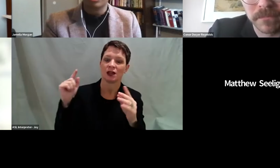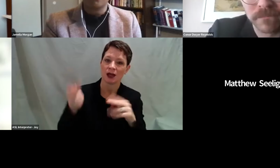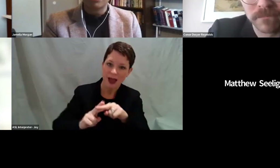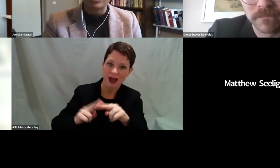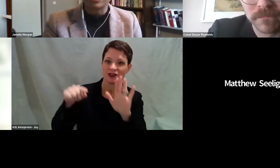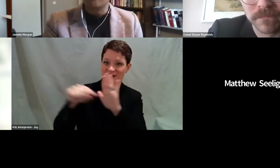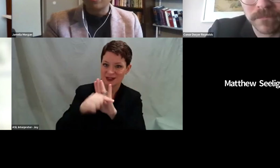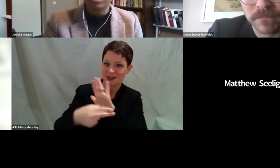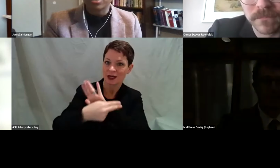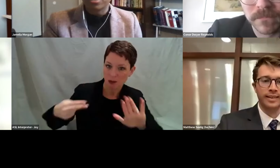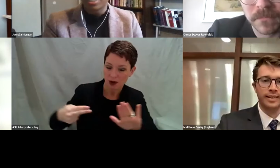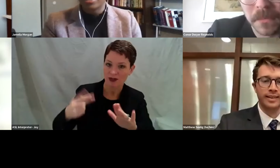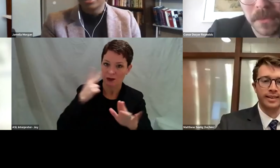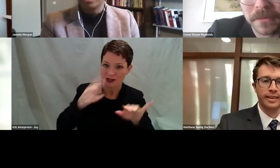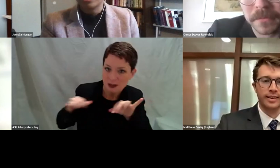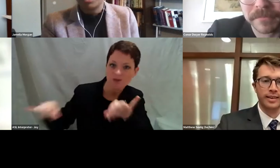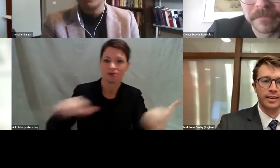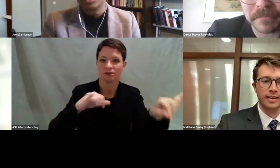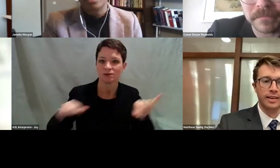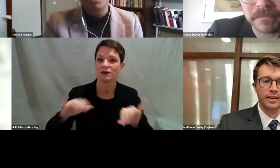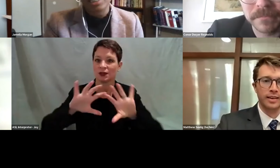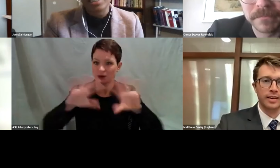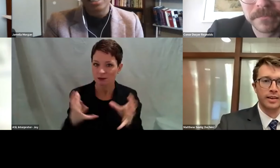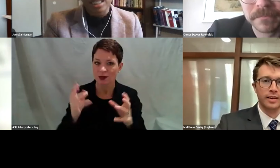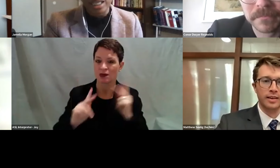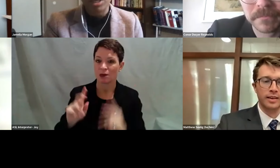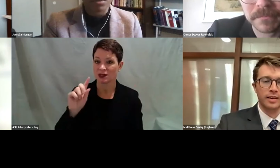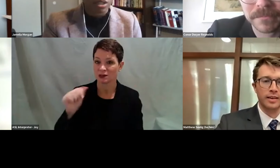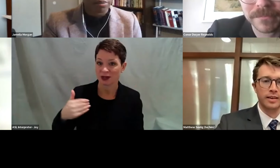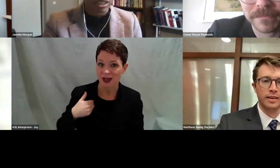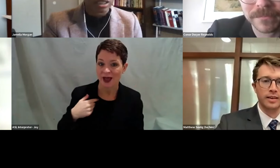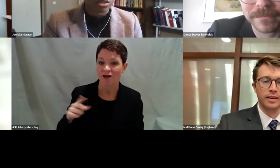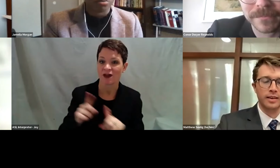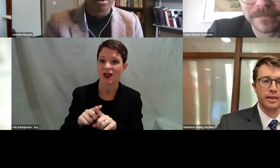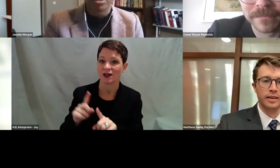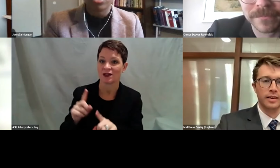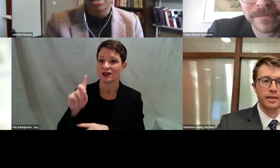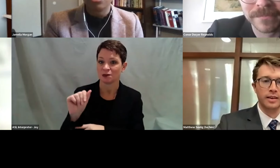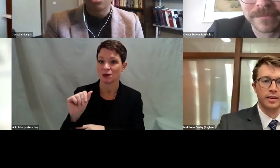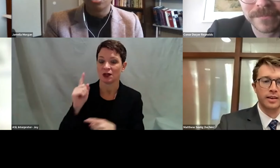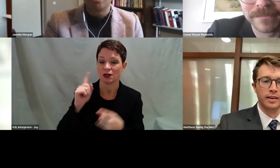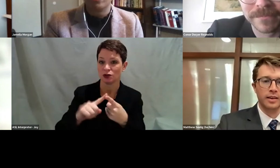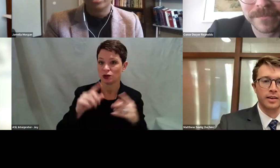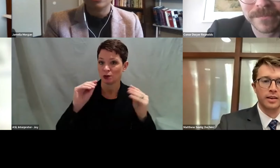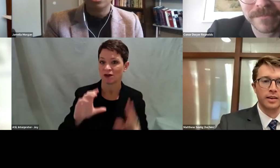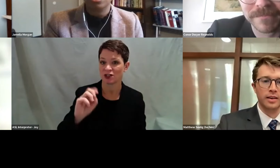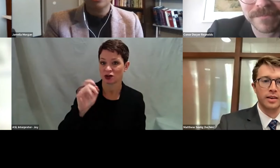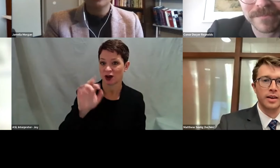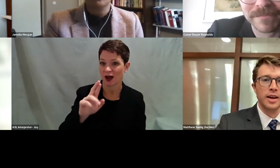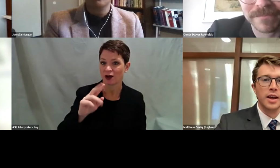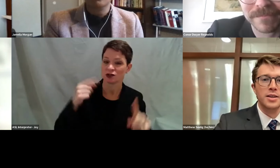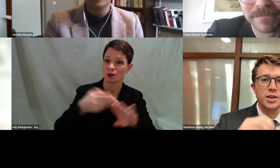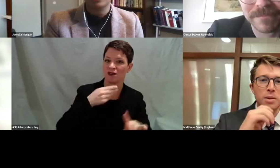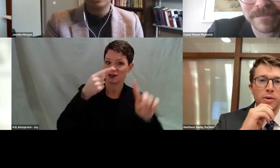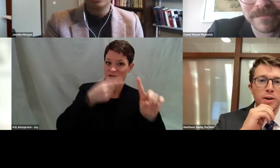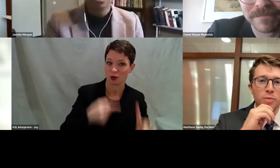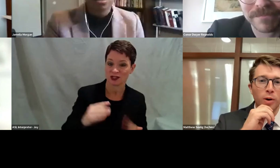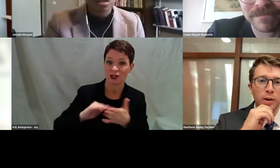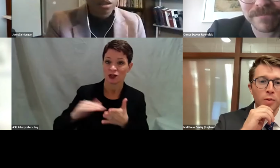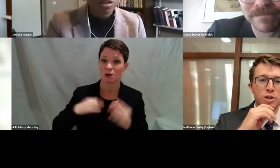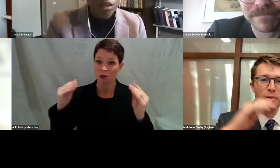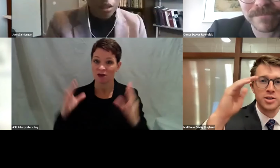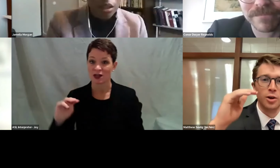of that we see prevalent in society against people with disabilities and the claiming of disability, to Professor Eyer's earlier points. So, excuse me,